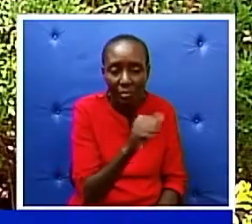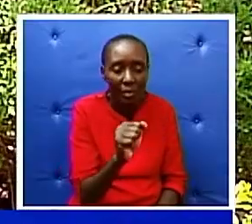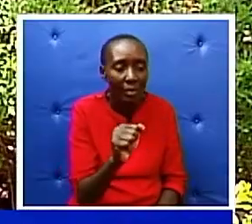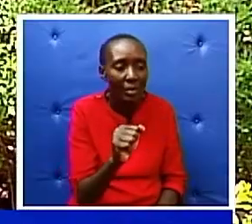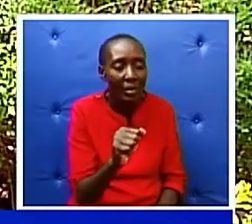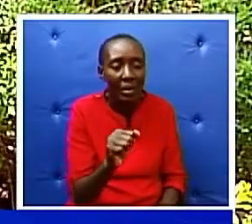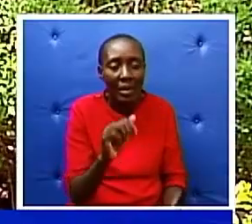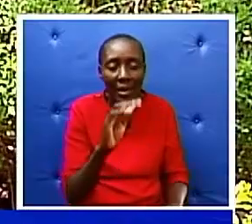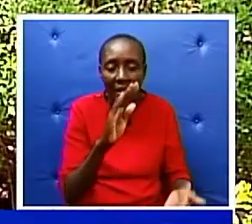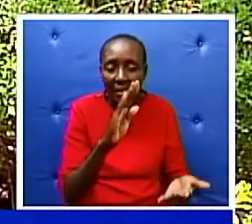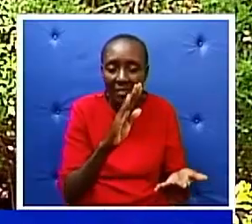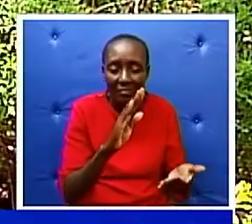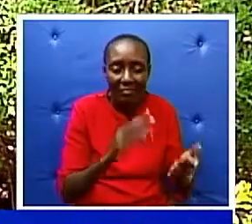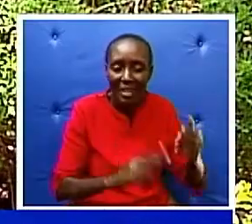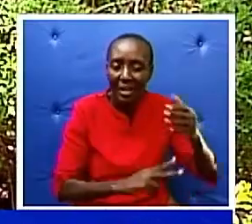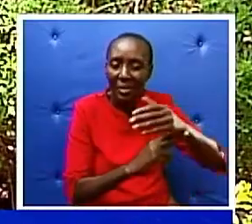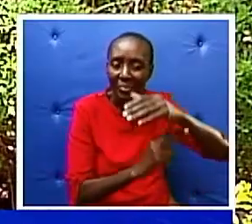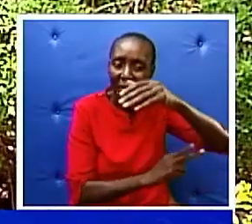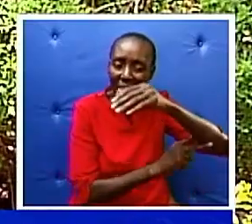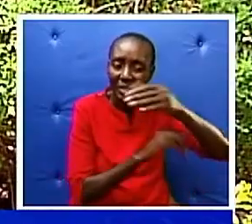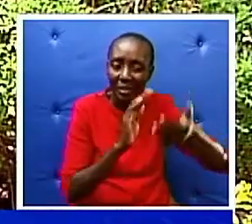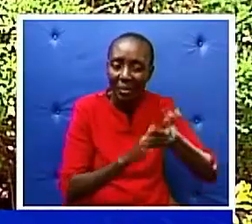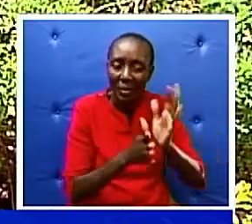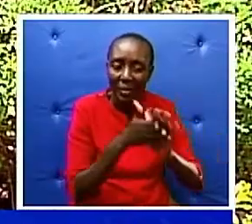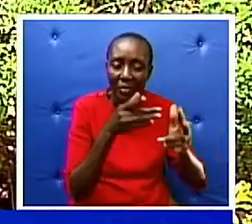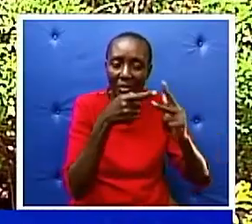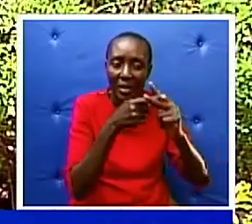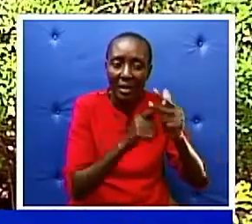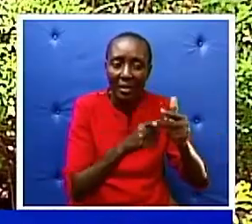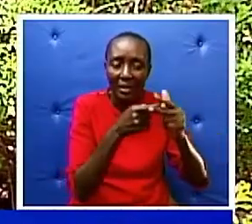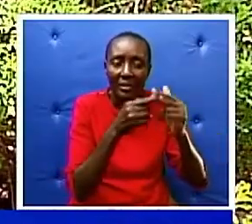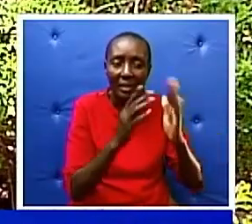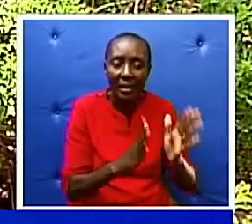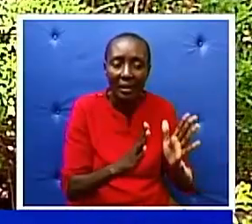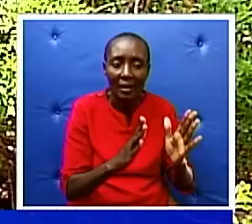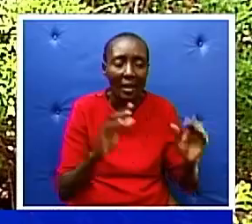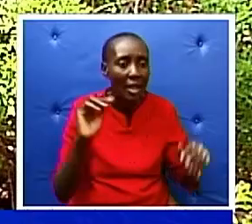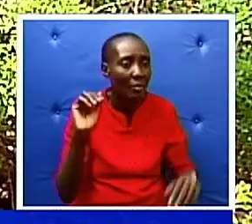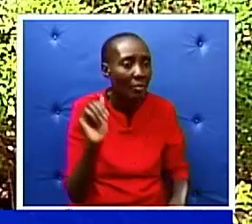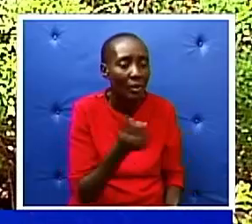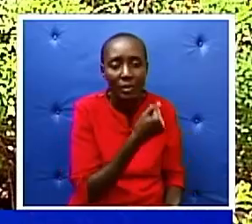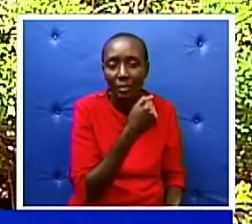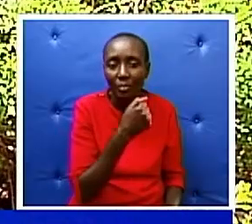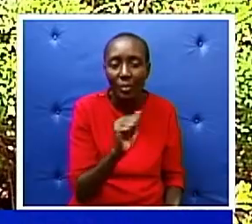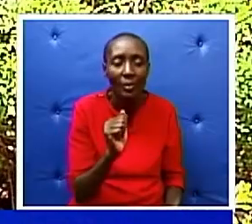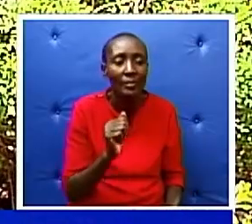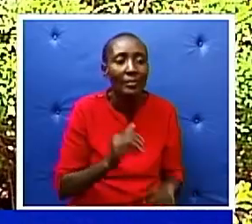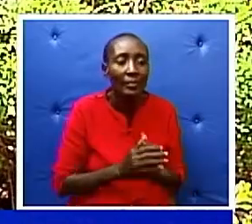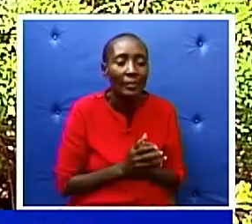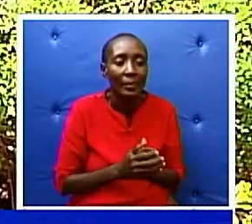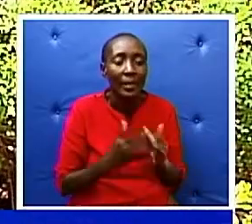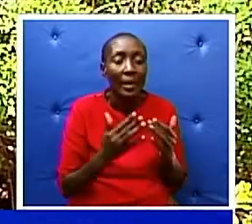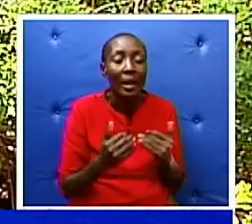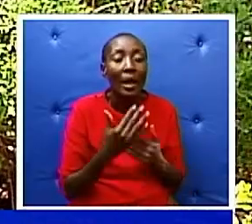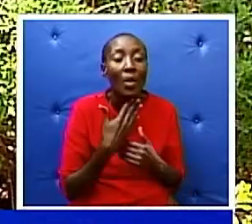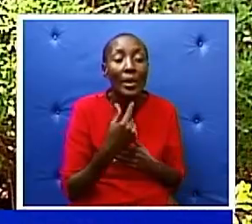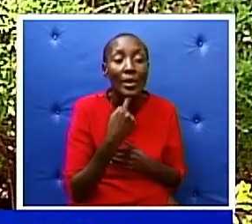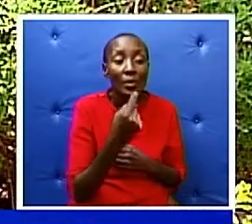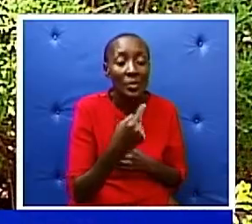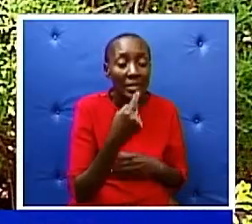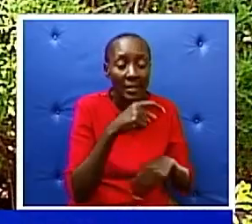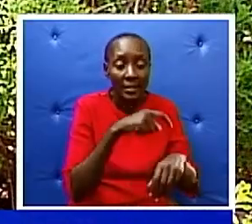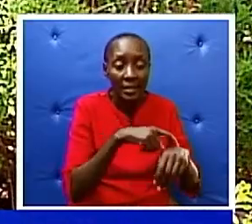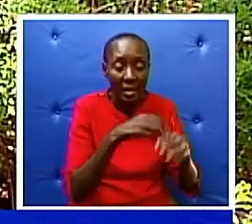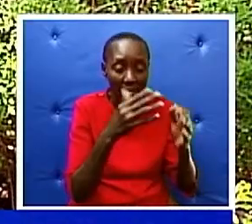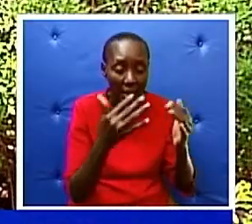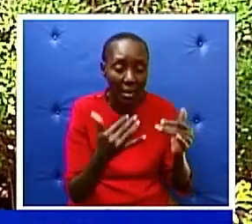without an engineer. And in saying that, I wish to note that at this point